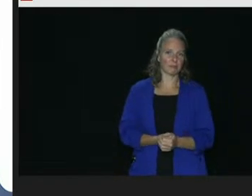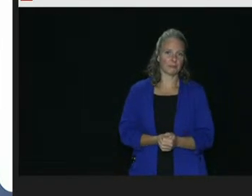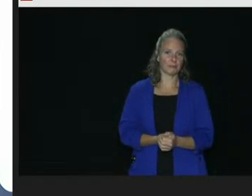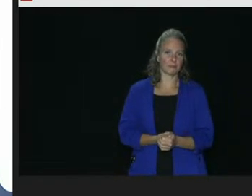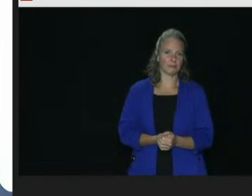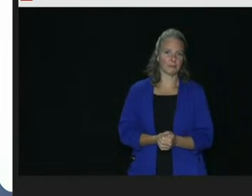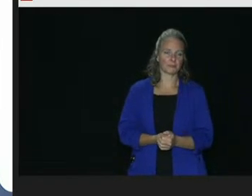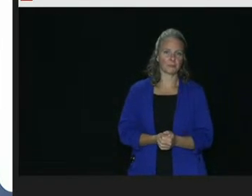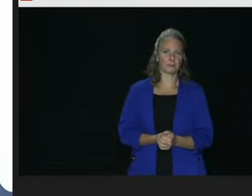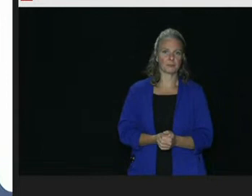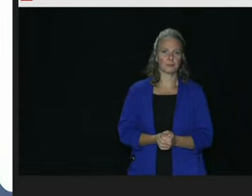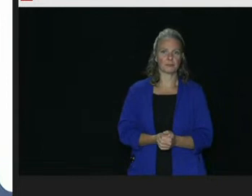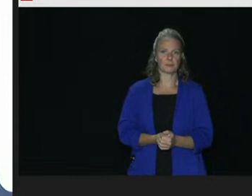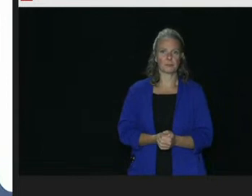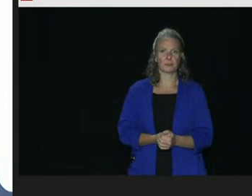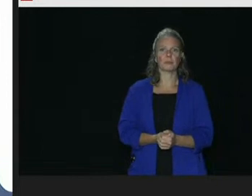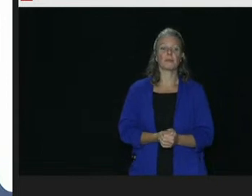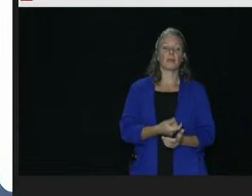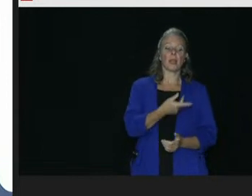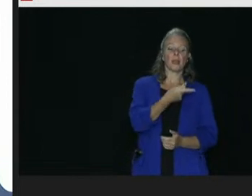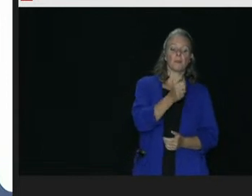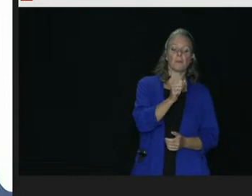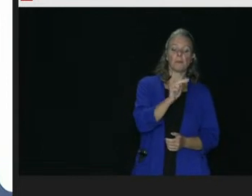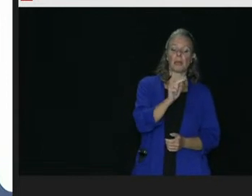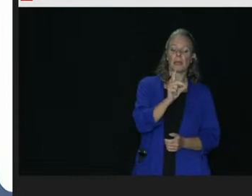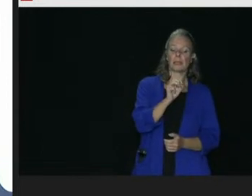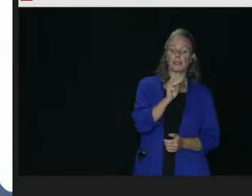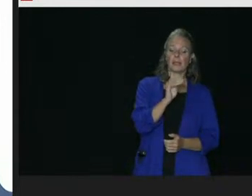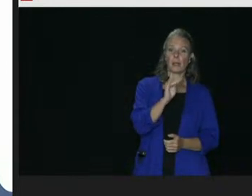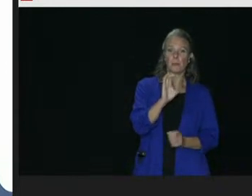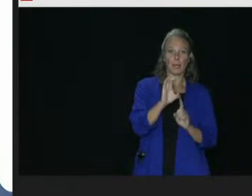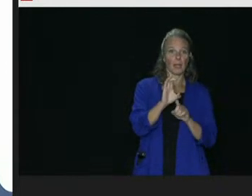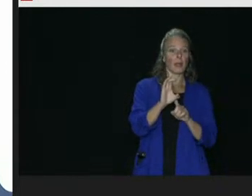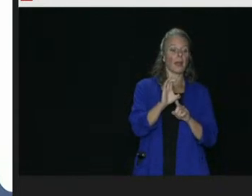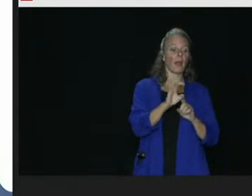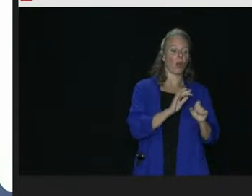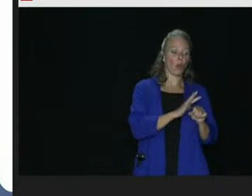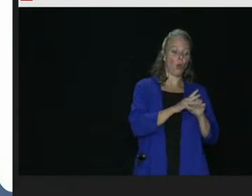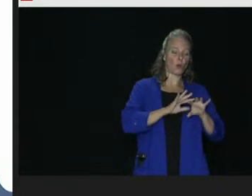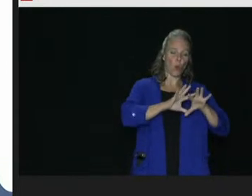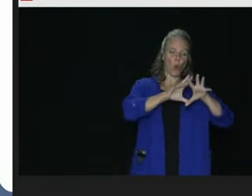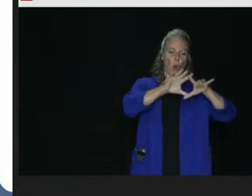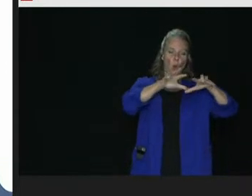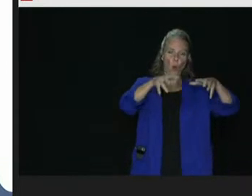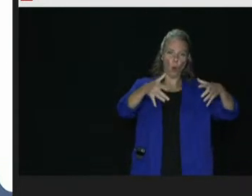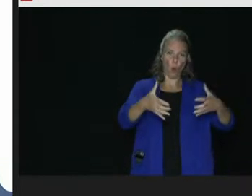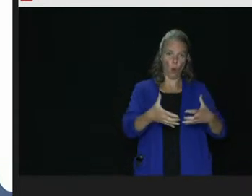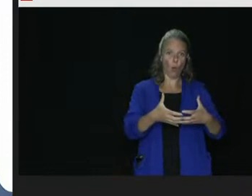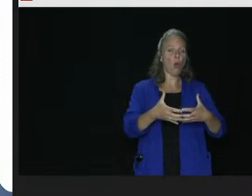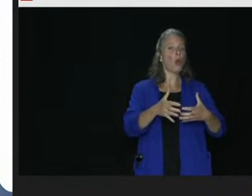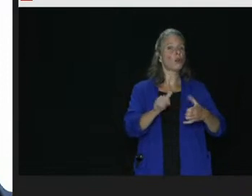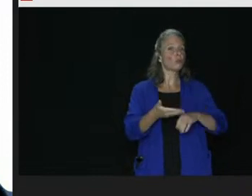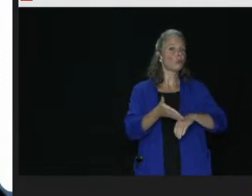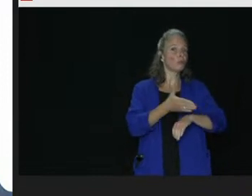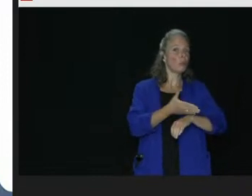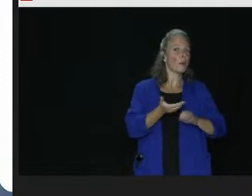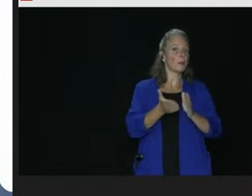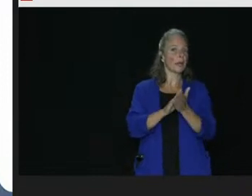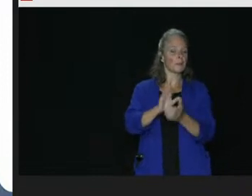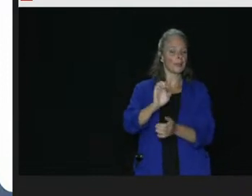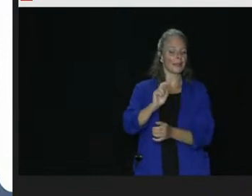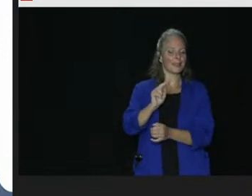Experts may call it an endemic situation, but we are not there yet, and we need to continue increasing our vaccine coverage. Thank you.